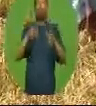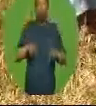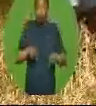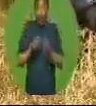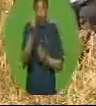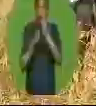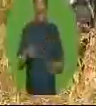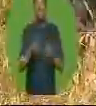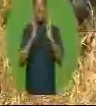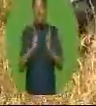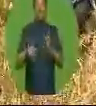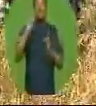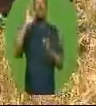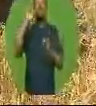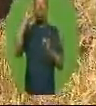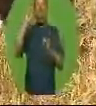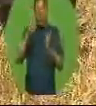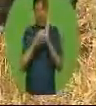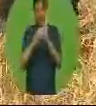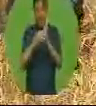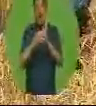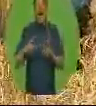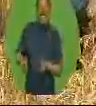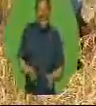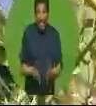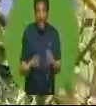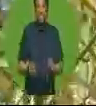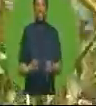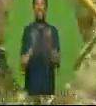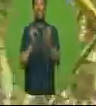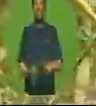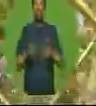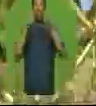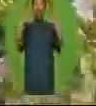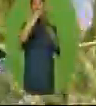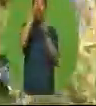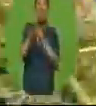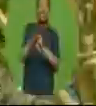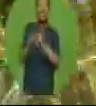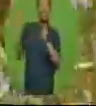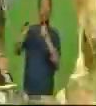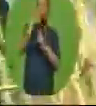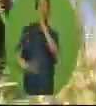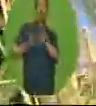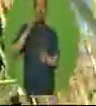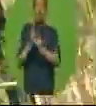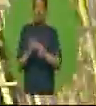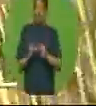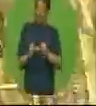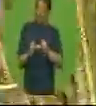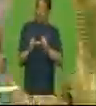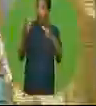The Uni-Modal agricultural strategy aims to transform the sector through modernizing